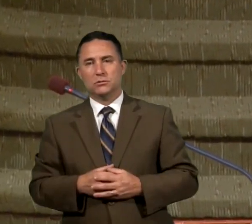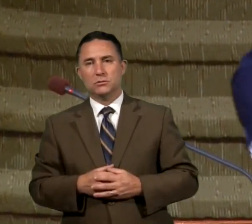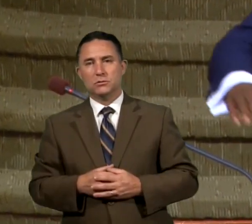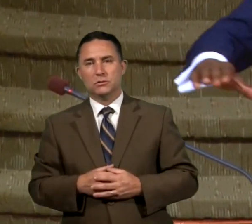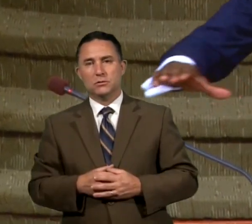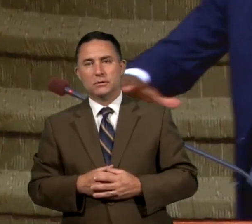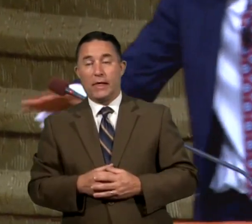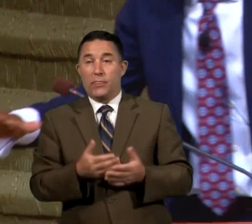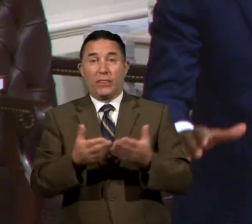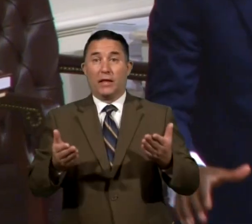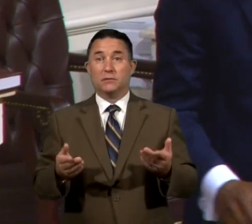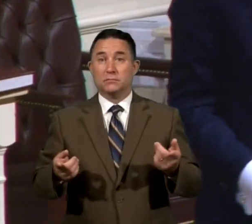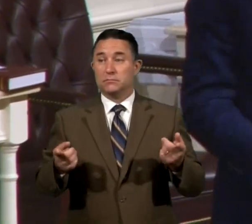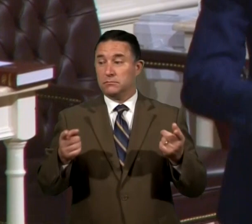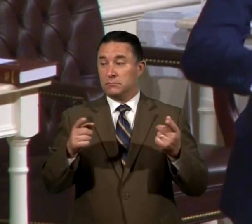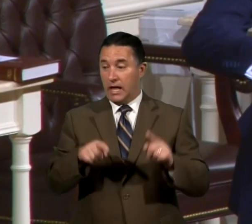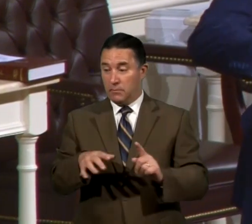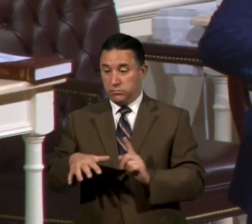There are things that are